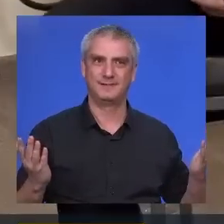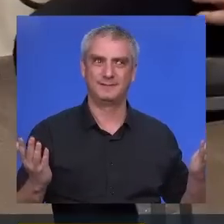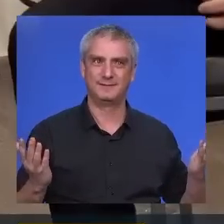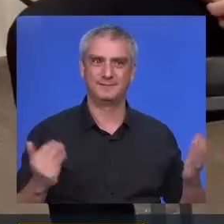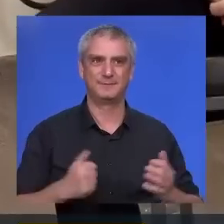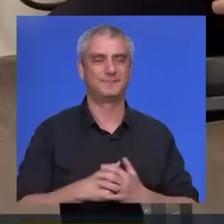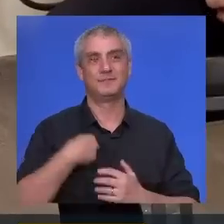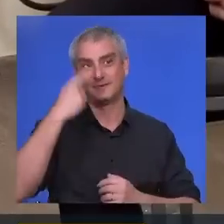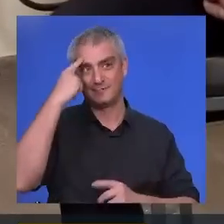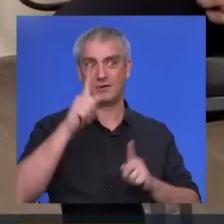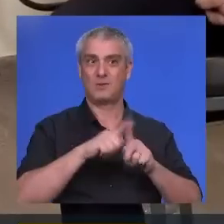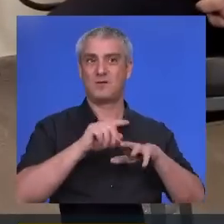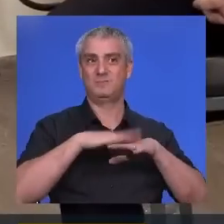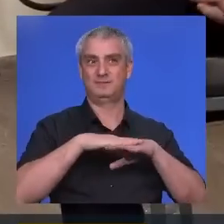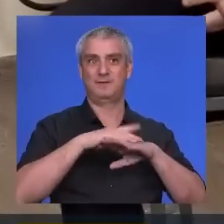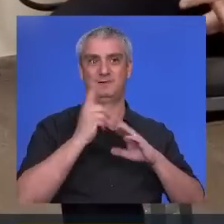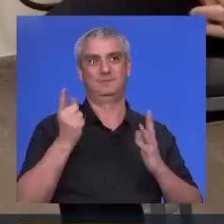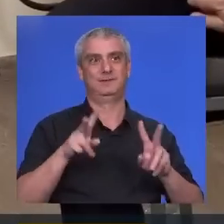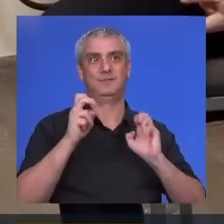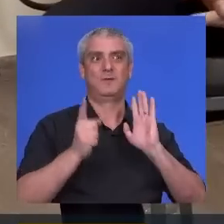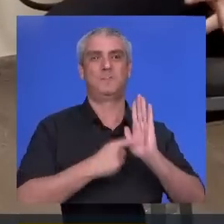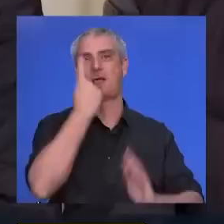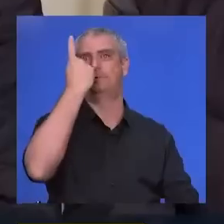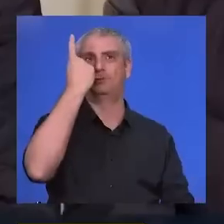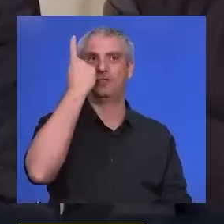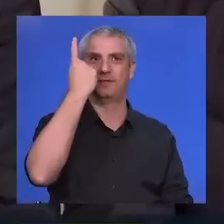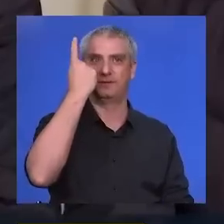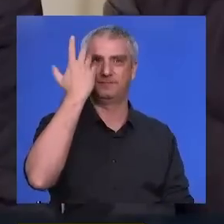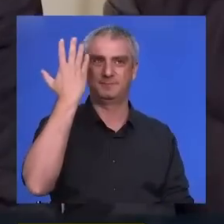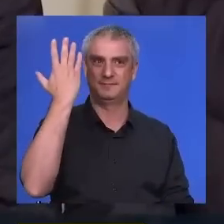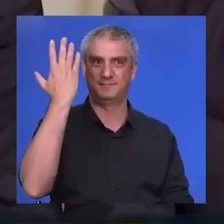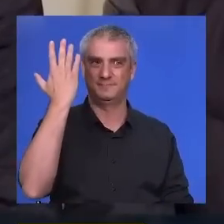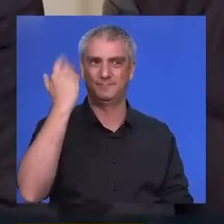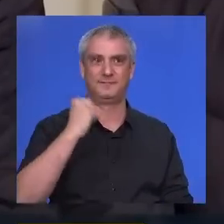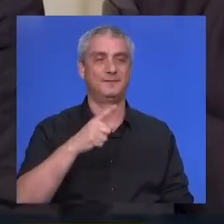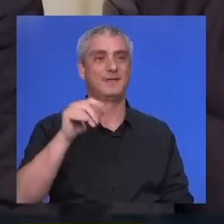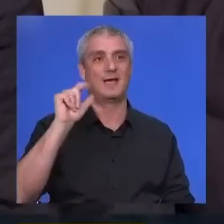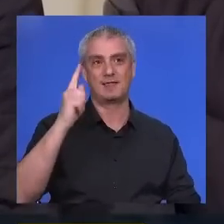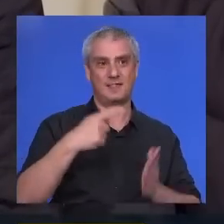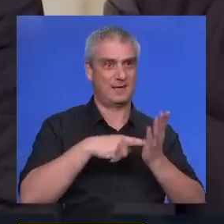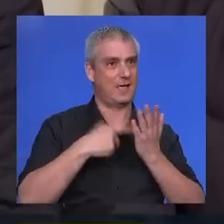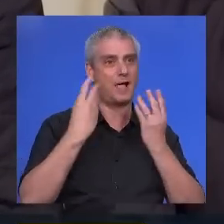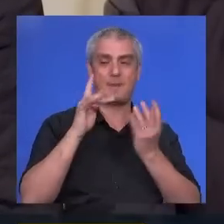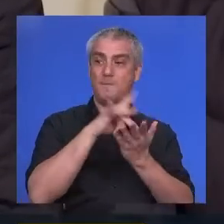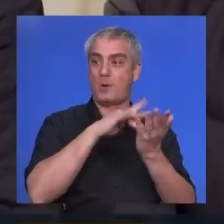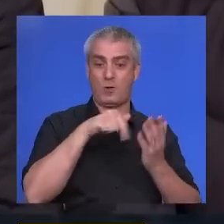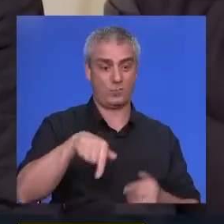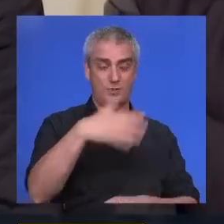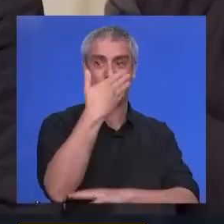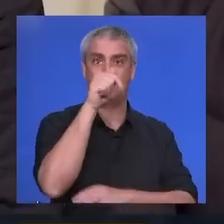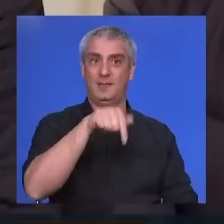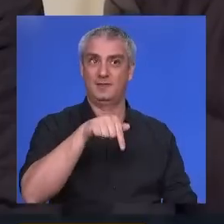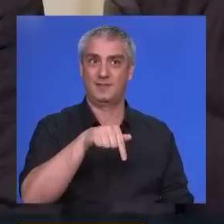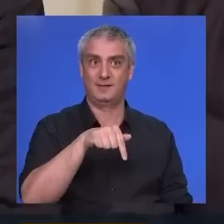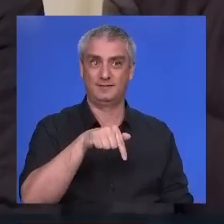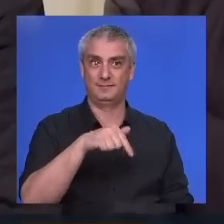the mission. It's a once-in-a-lifetime opportunity. Eitan has graciously shown us quite a bit of the country, and I had